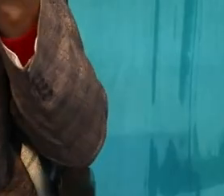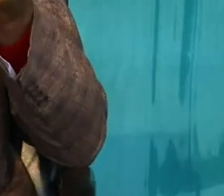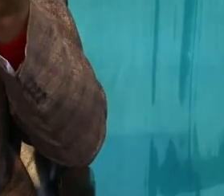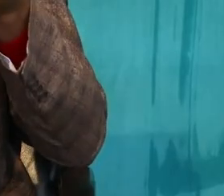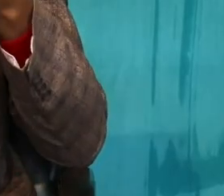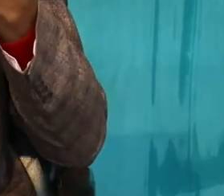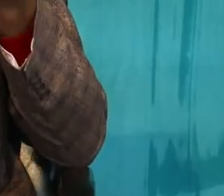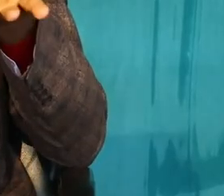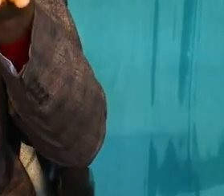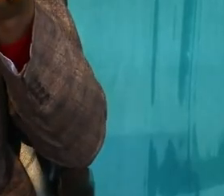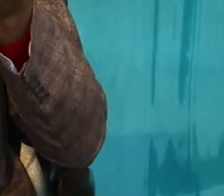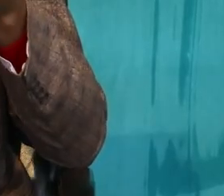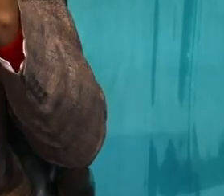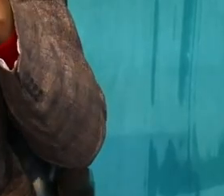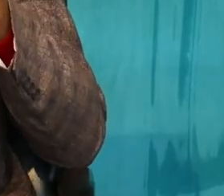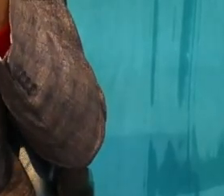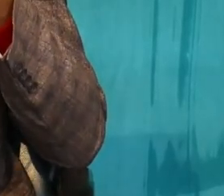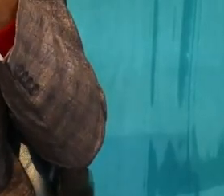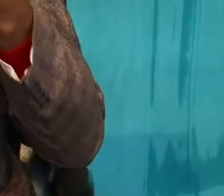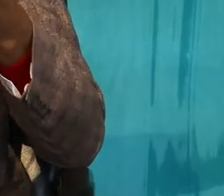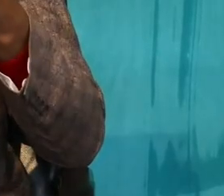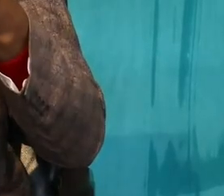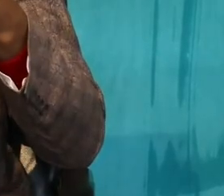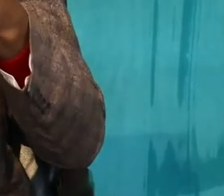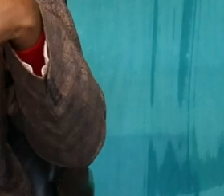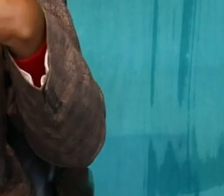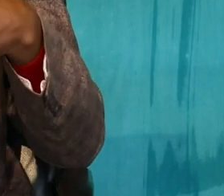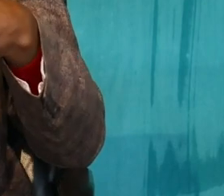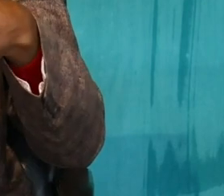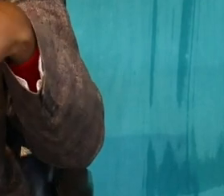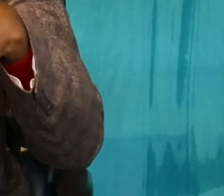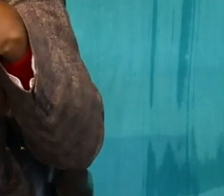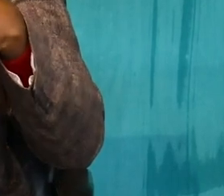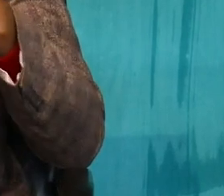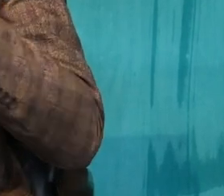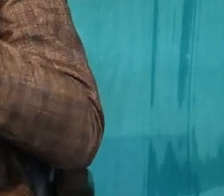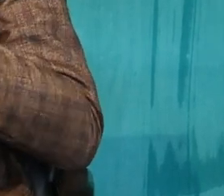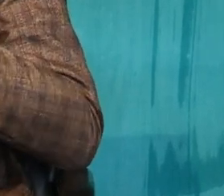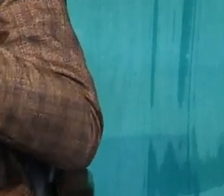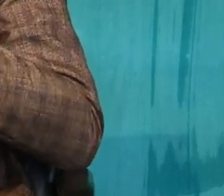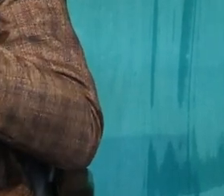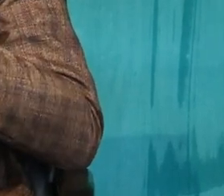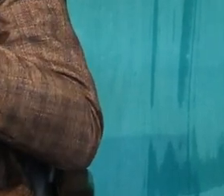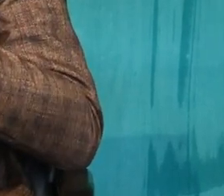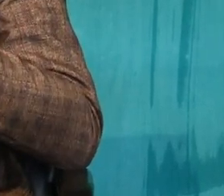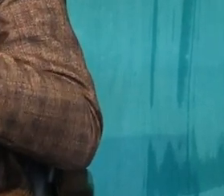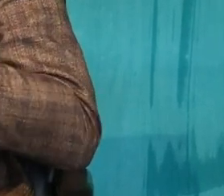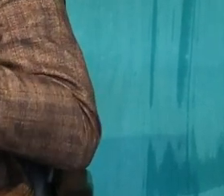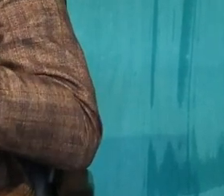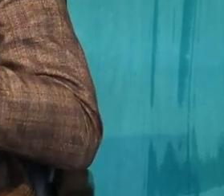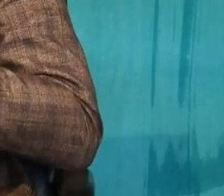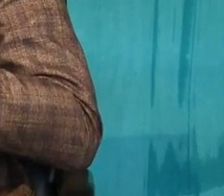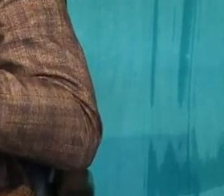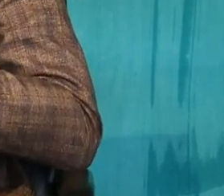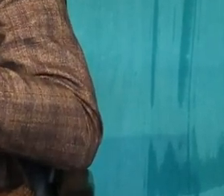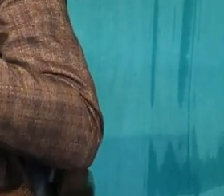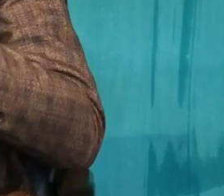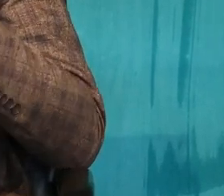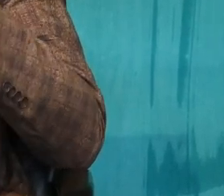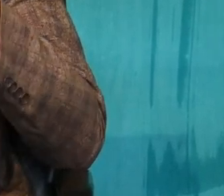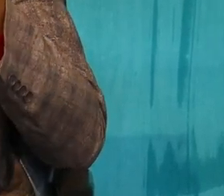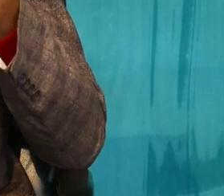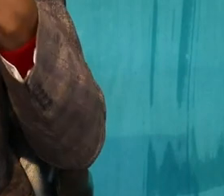go to reconcile or forgive. Others prefer to forgive immediately. I will also, my temperament and how I